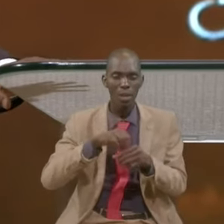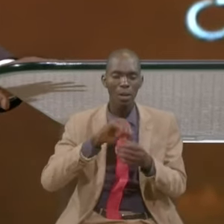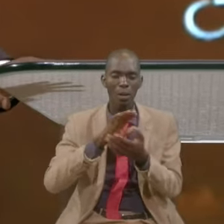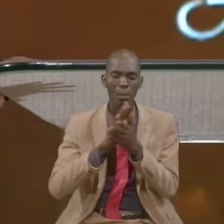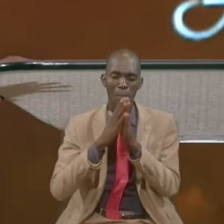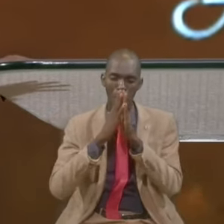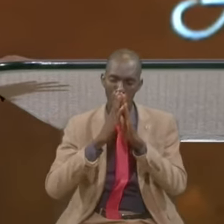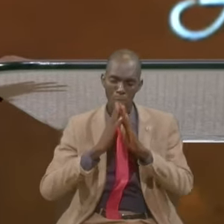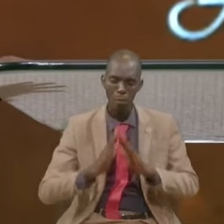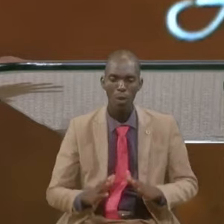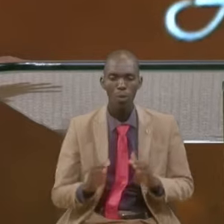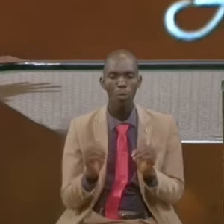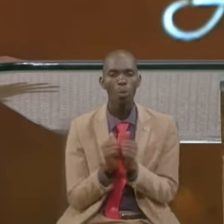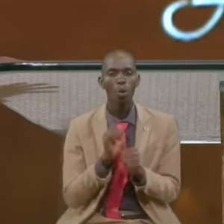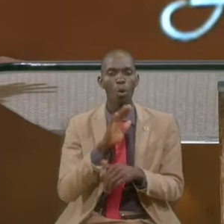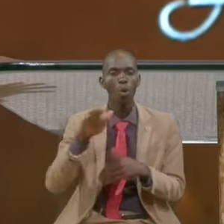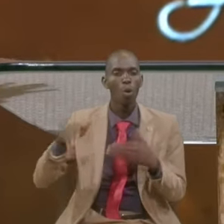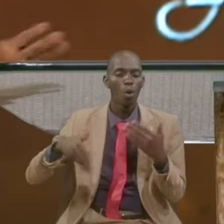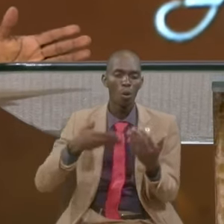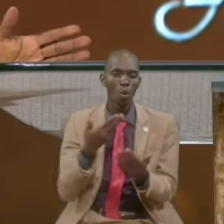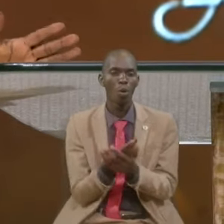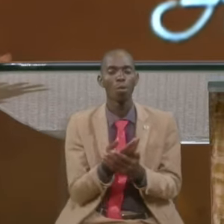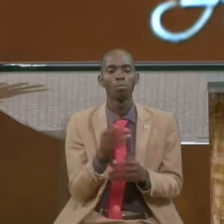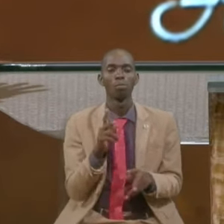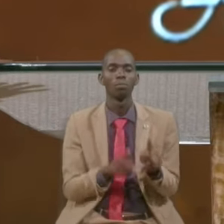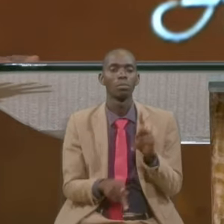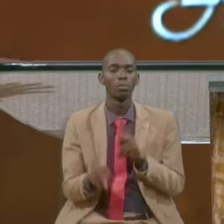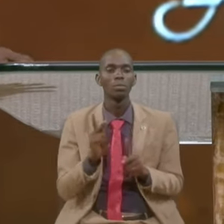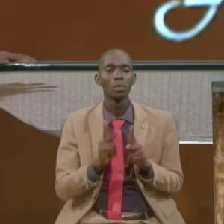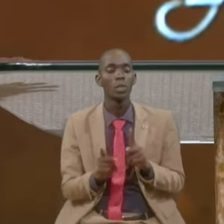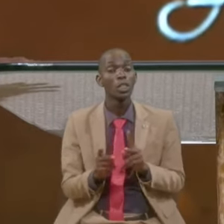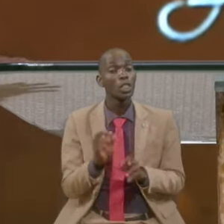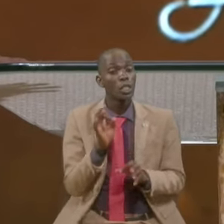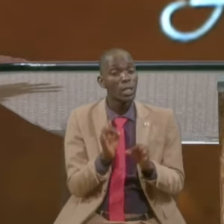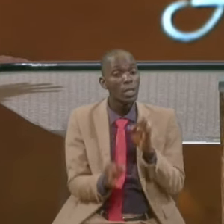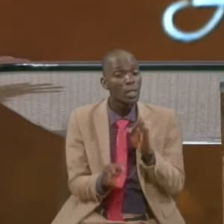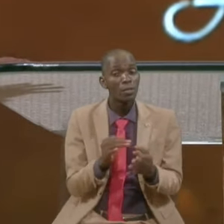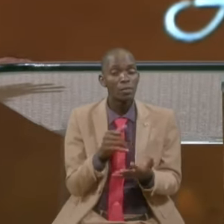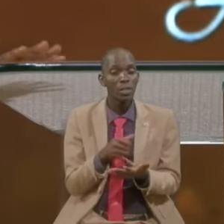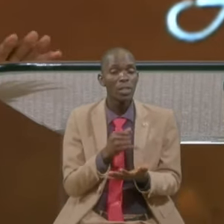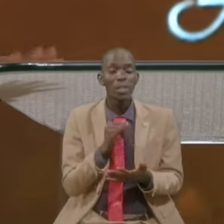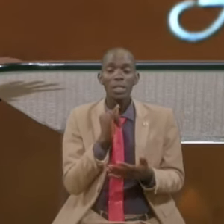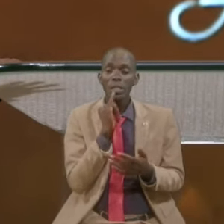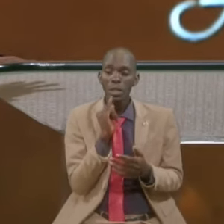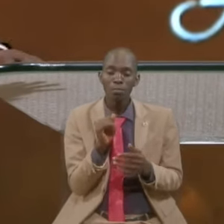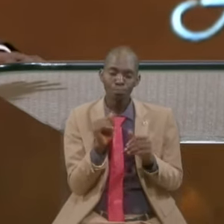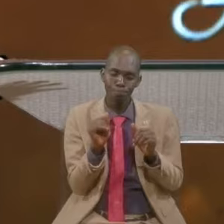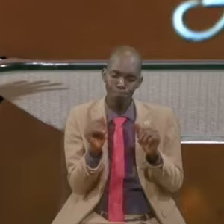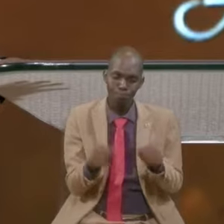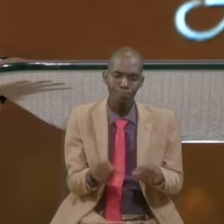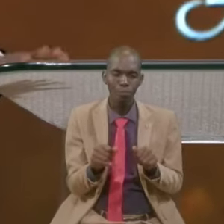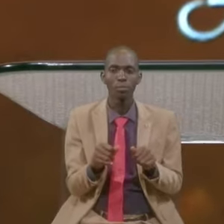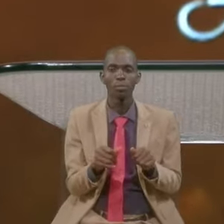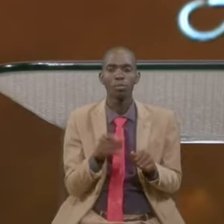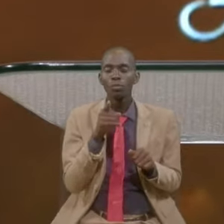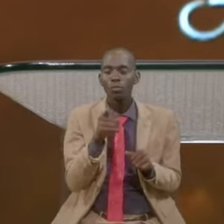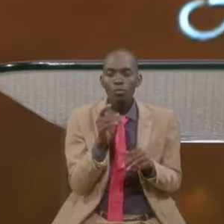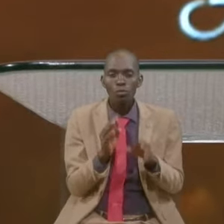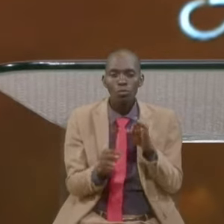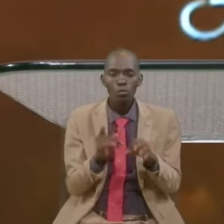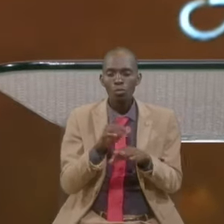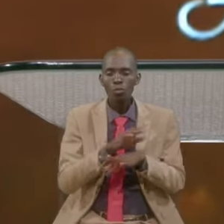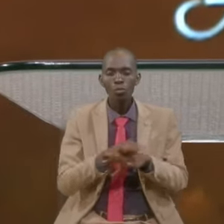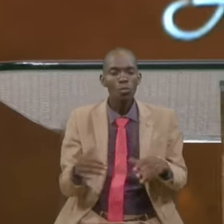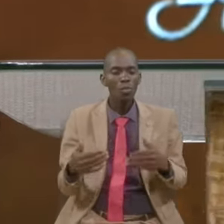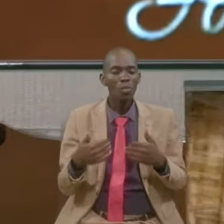be possible. How? If you don't have to compromise, if you don't have to be partial, if you don't